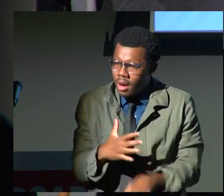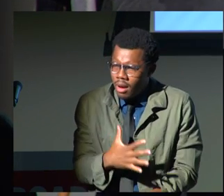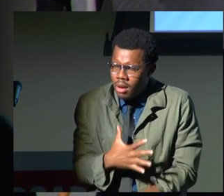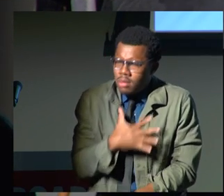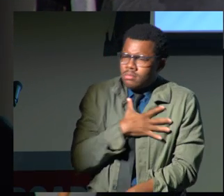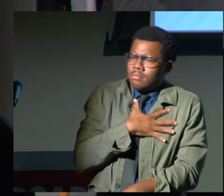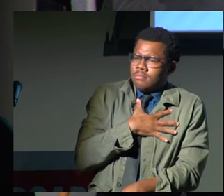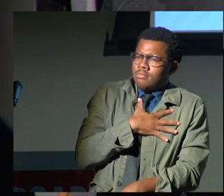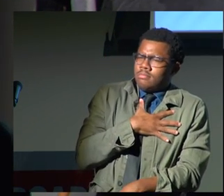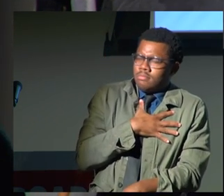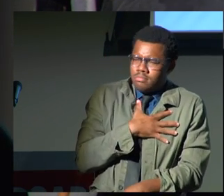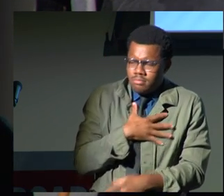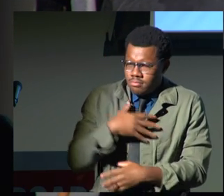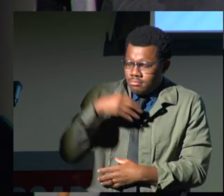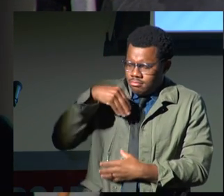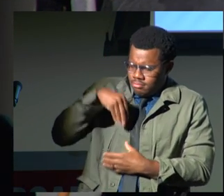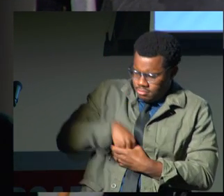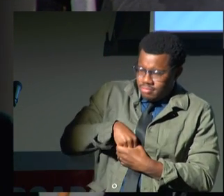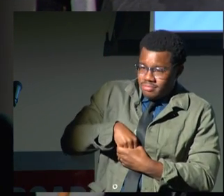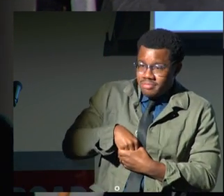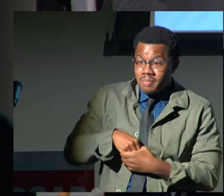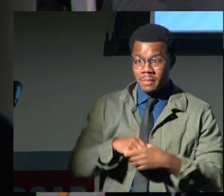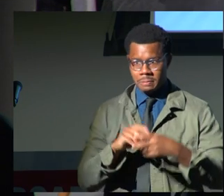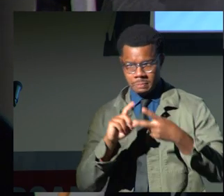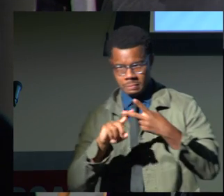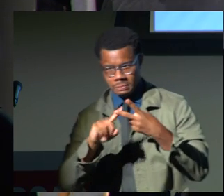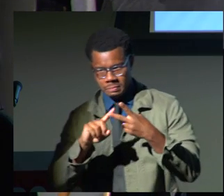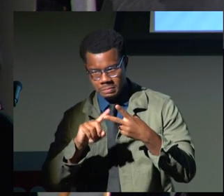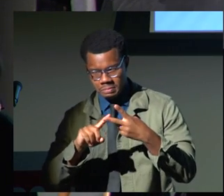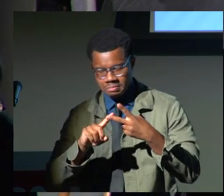but then of course, Romare Brewerton, this guy is like,